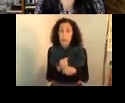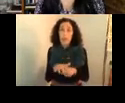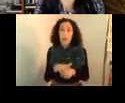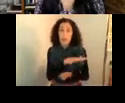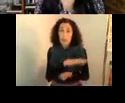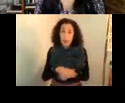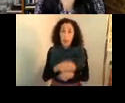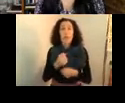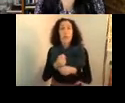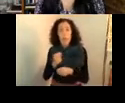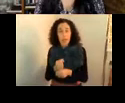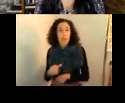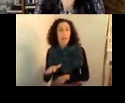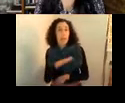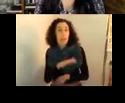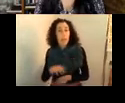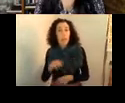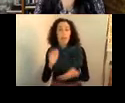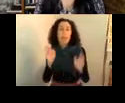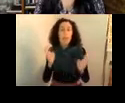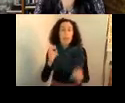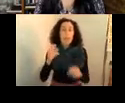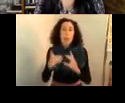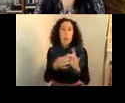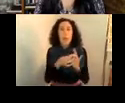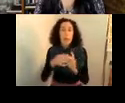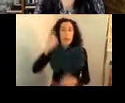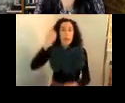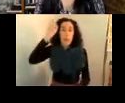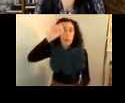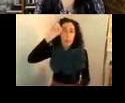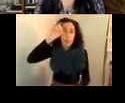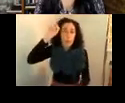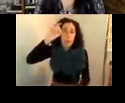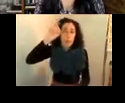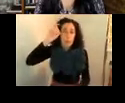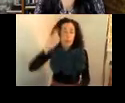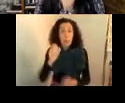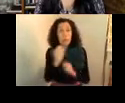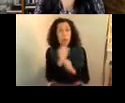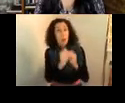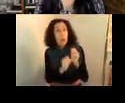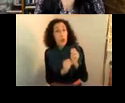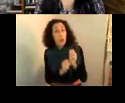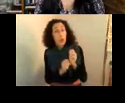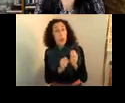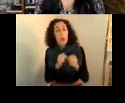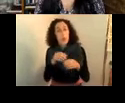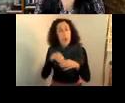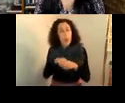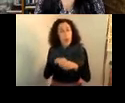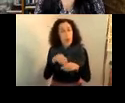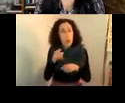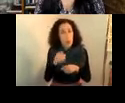bring wisdom into the room, and that any system or structure that we're talking about lives and manifests within us, as well as the tools